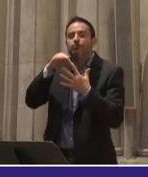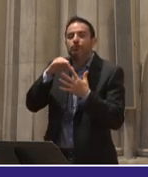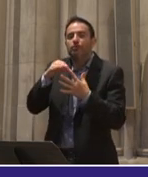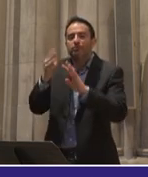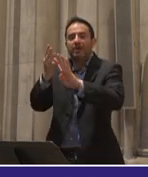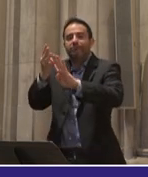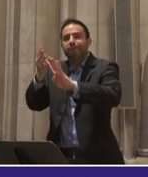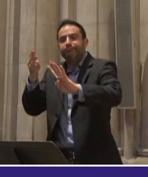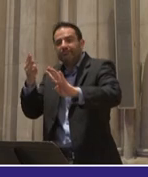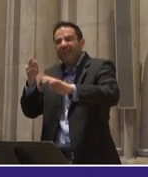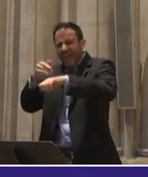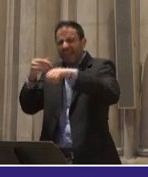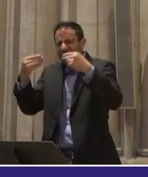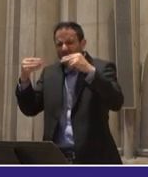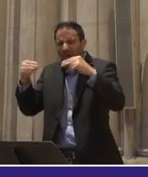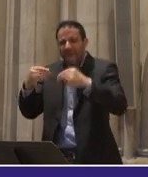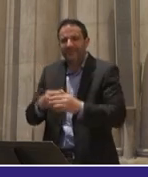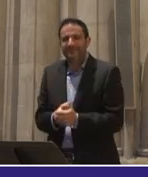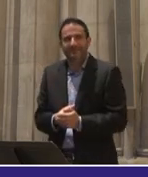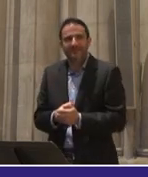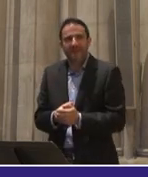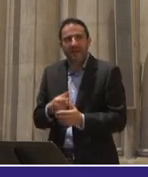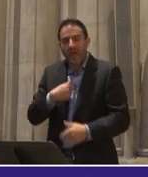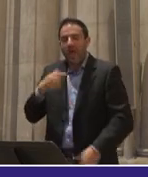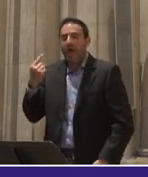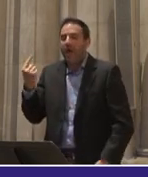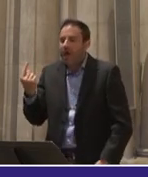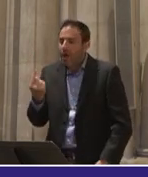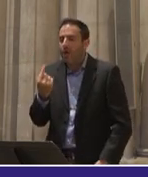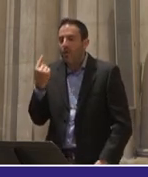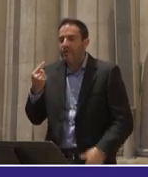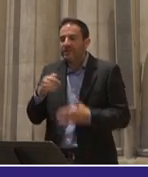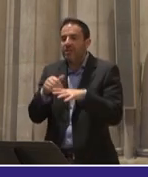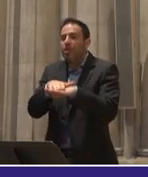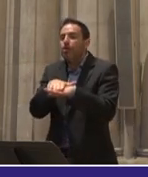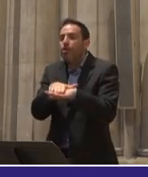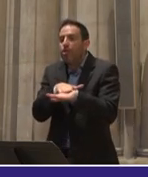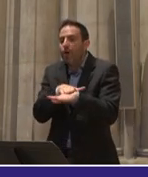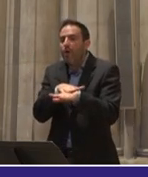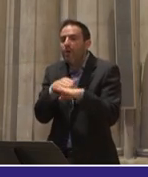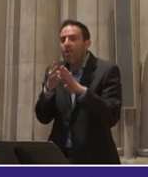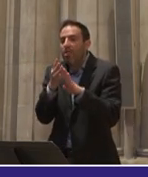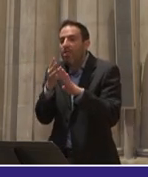in the grocery store, I always seem to wind up in the slowest one,